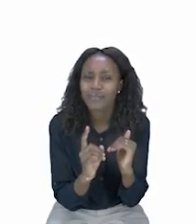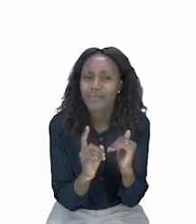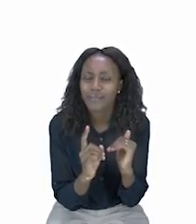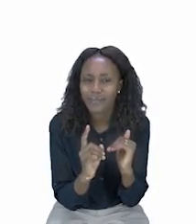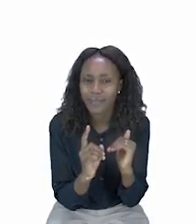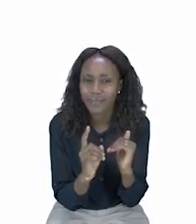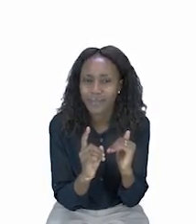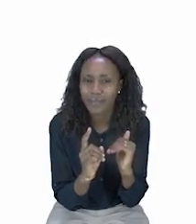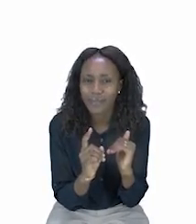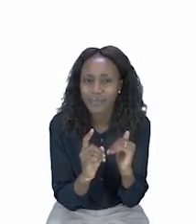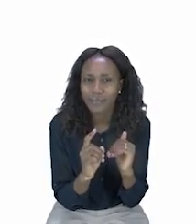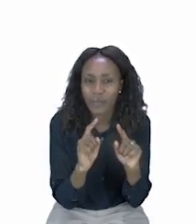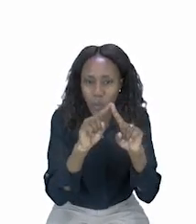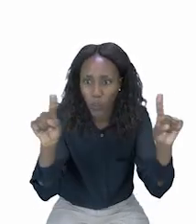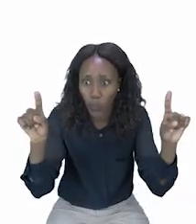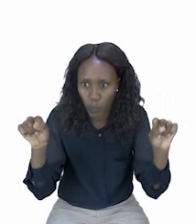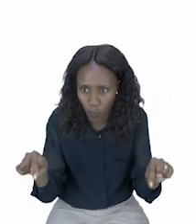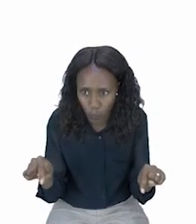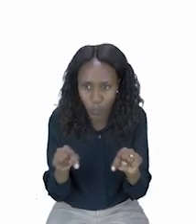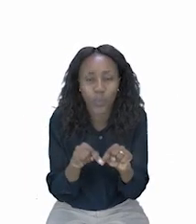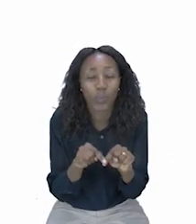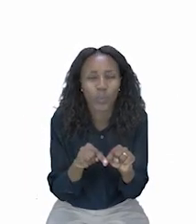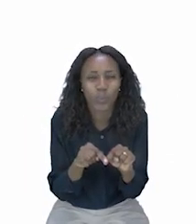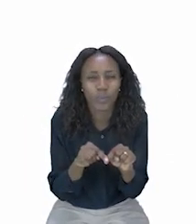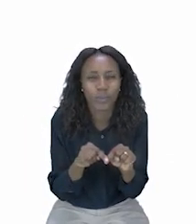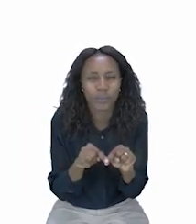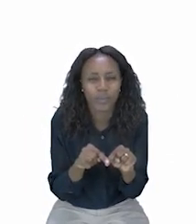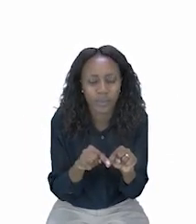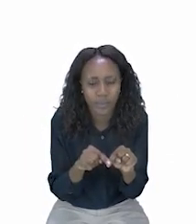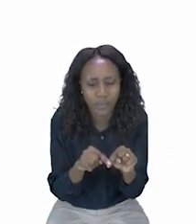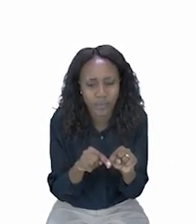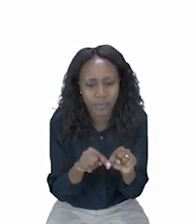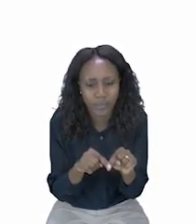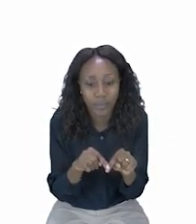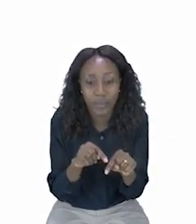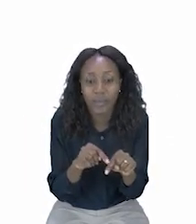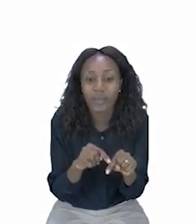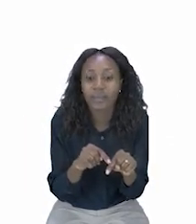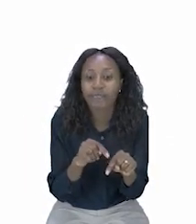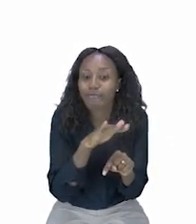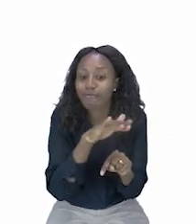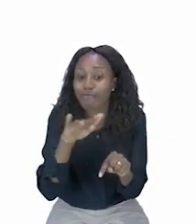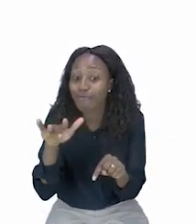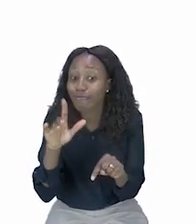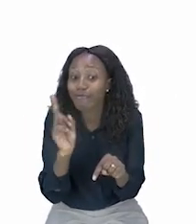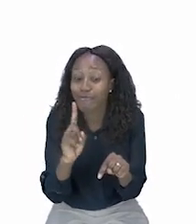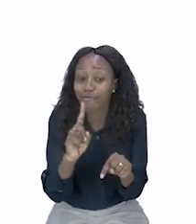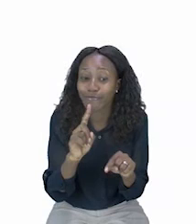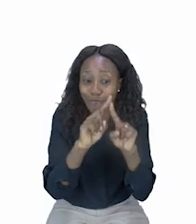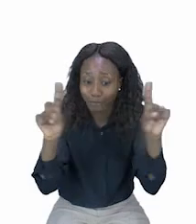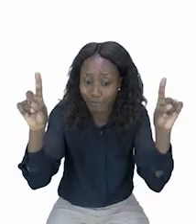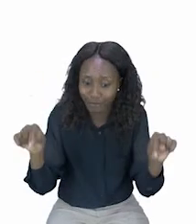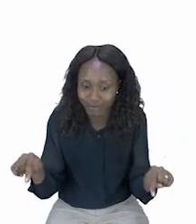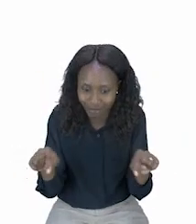a rectangle. Everybody, let's say rectangle. Very